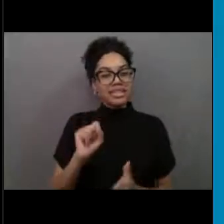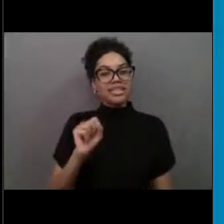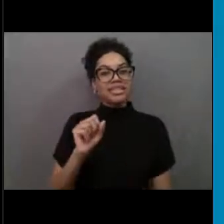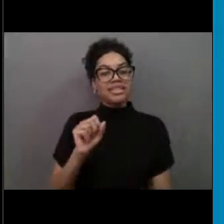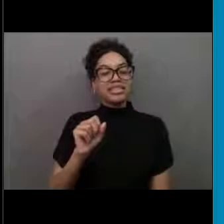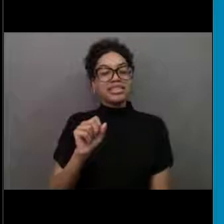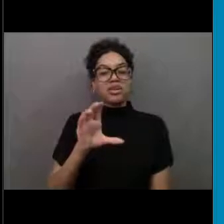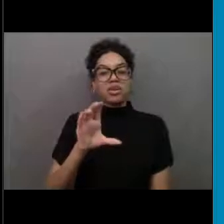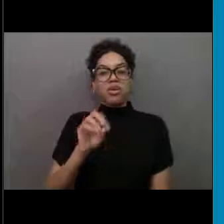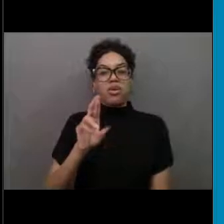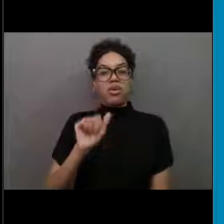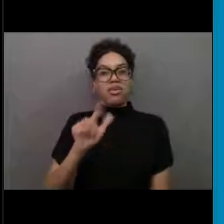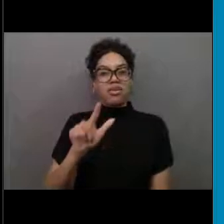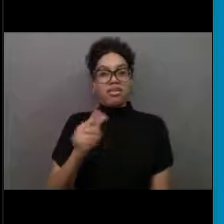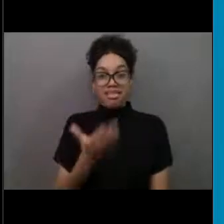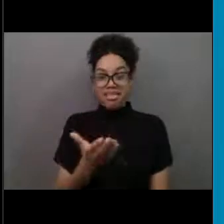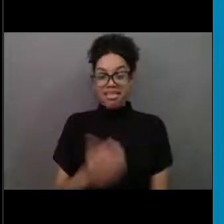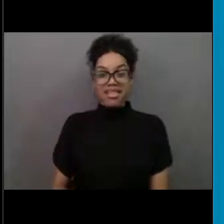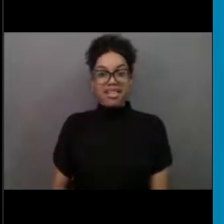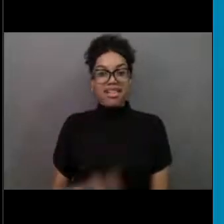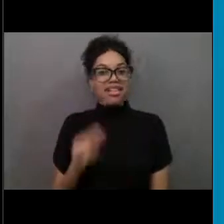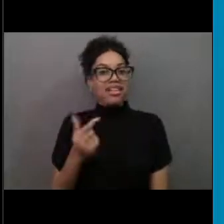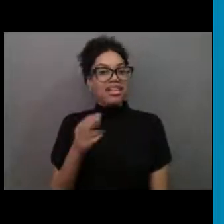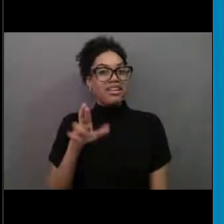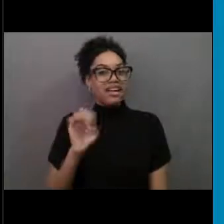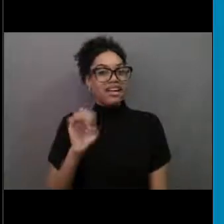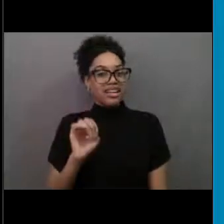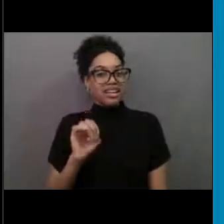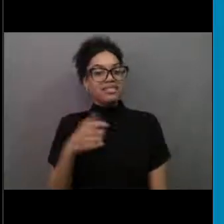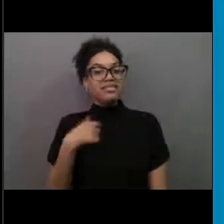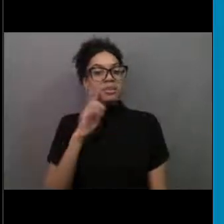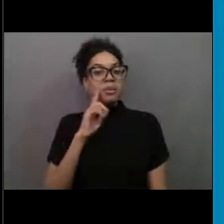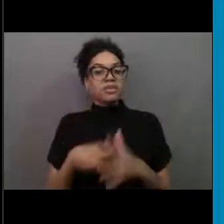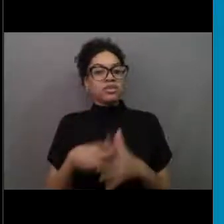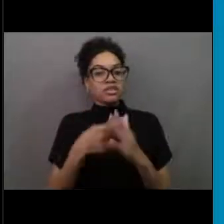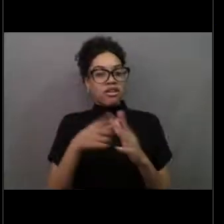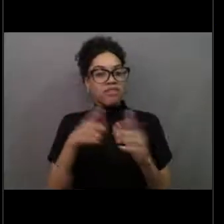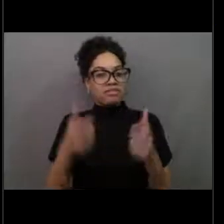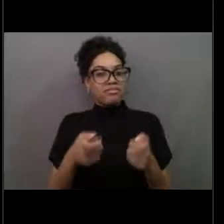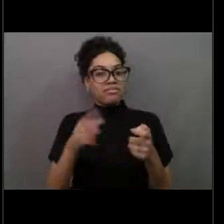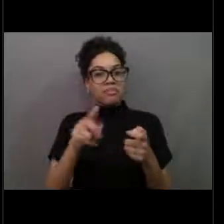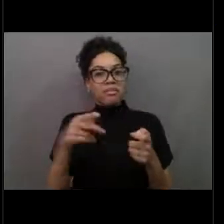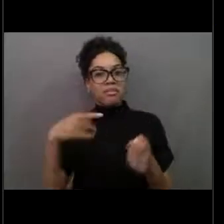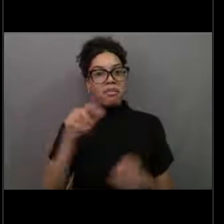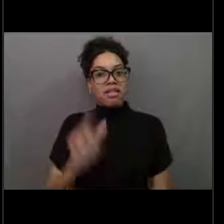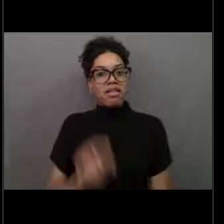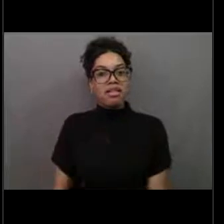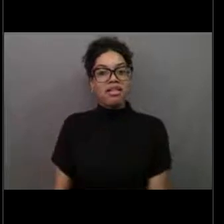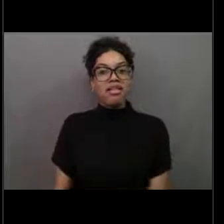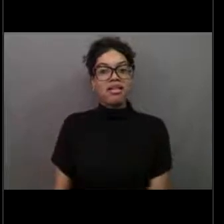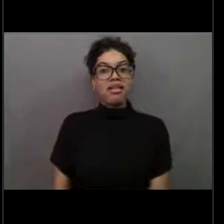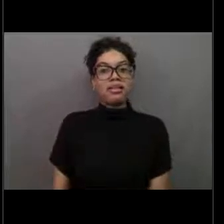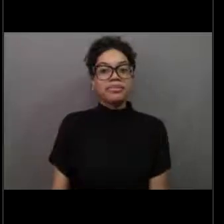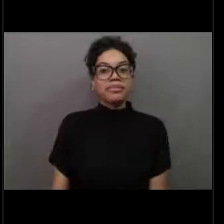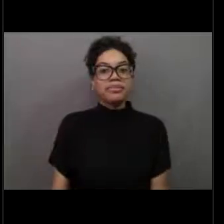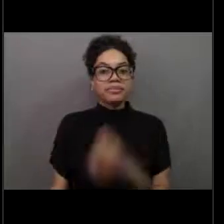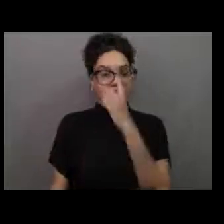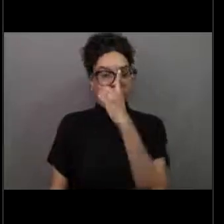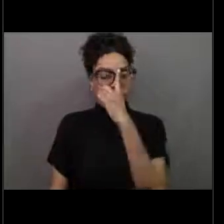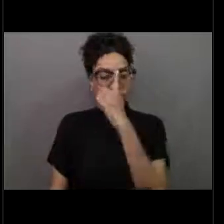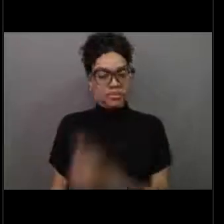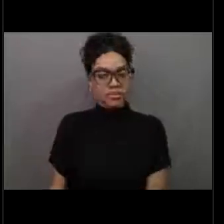Okay, so this is Grace from the chat box. I am going to launch that poll. And so what you need to do is you need to vote. Do